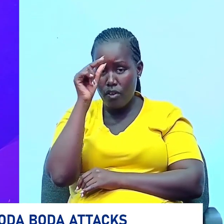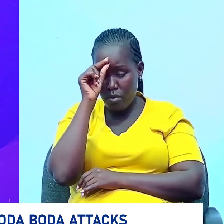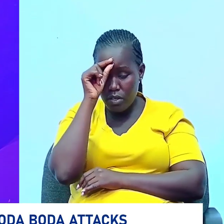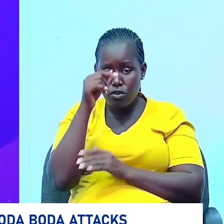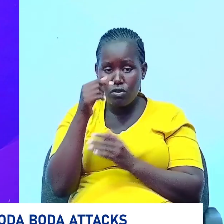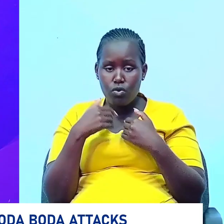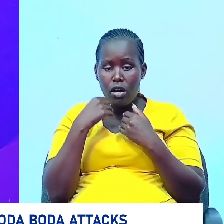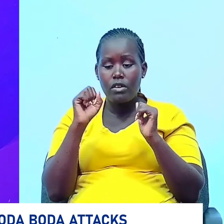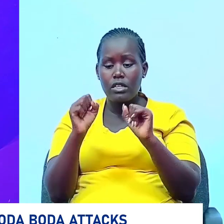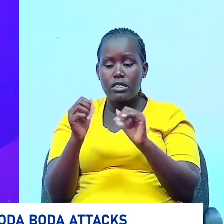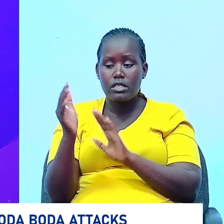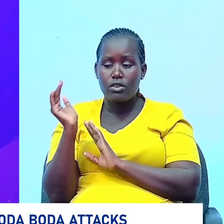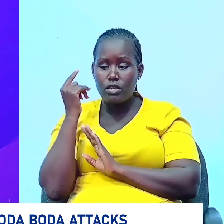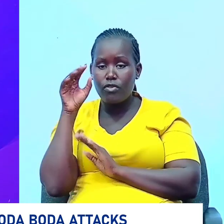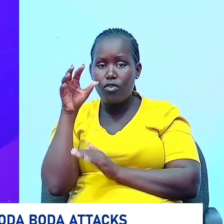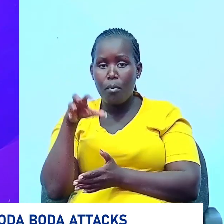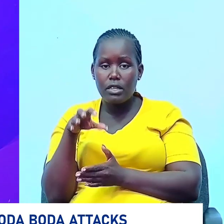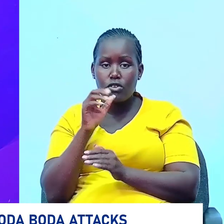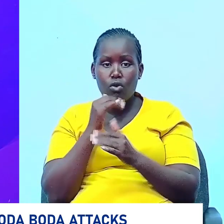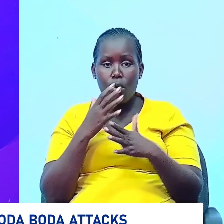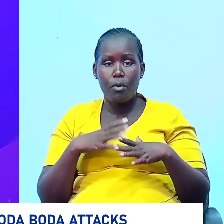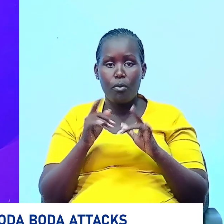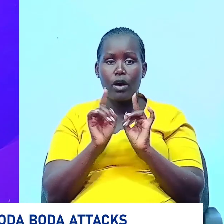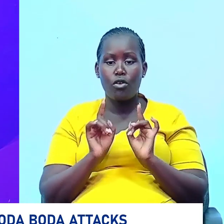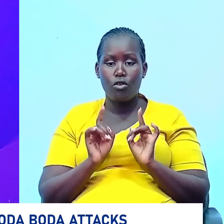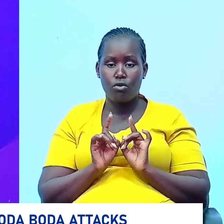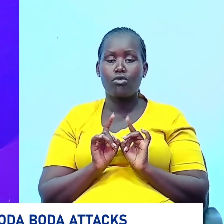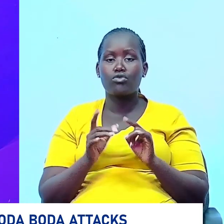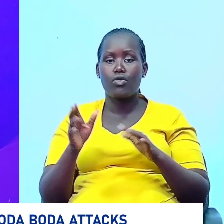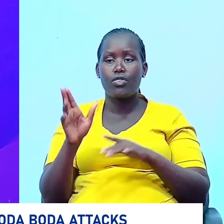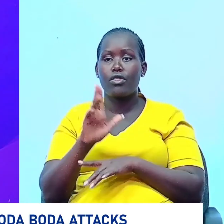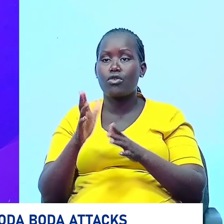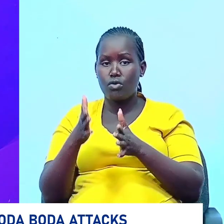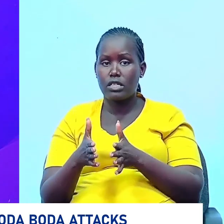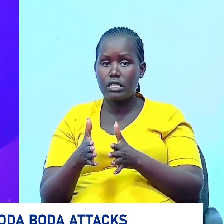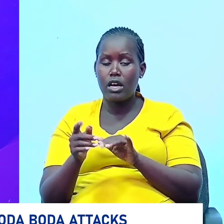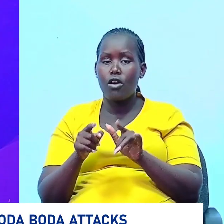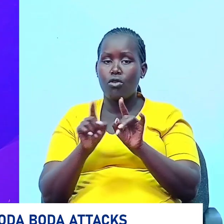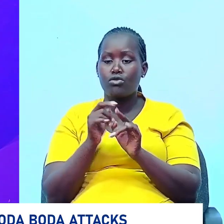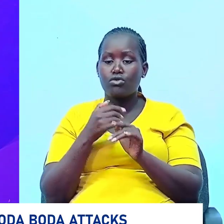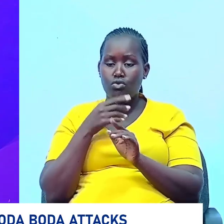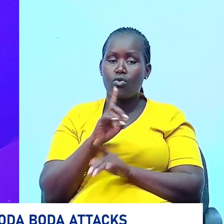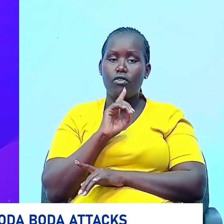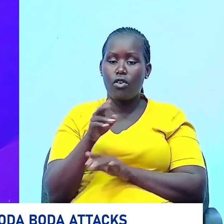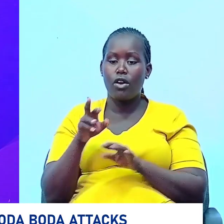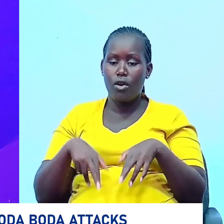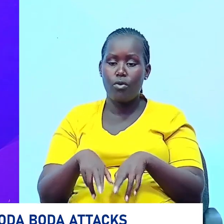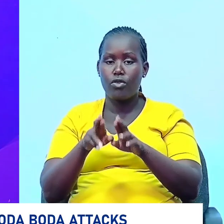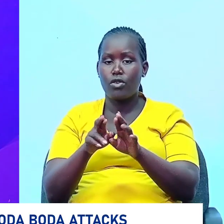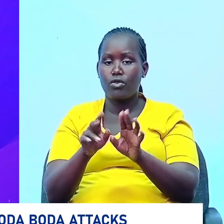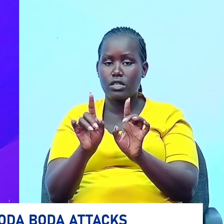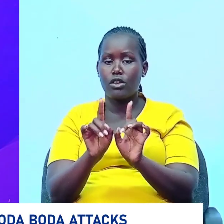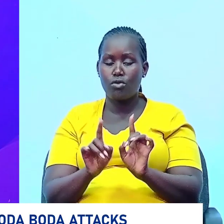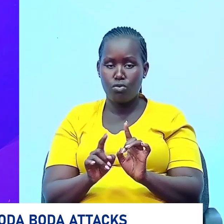enhance security for Matatu operators and passengers, restore order on the roads, and prevent further